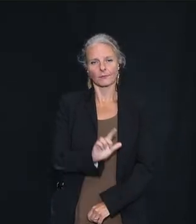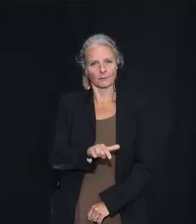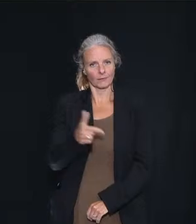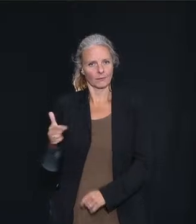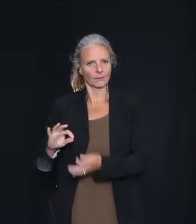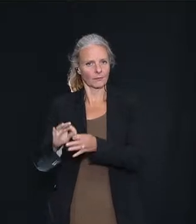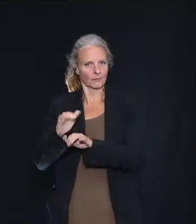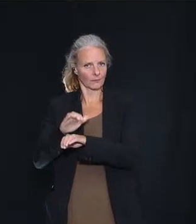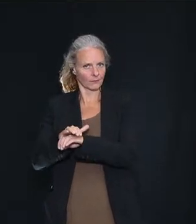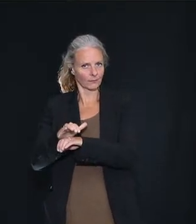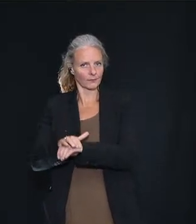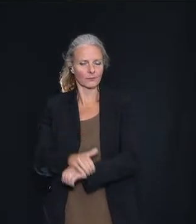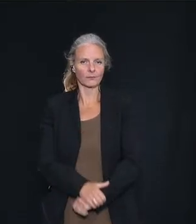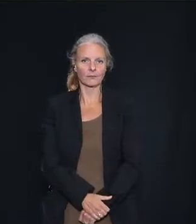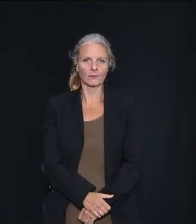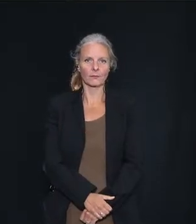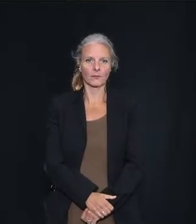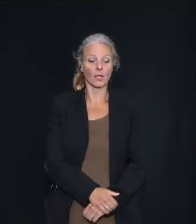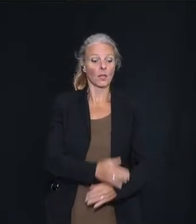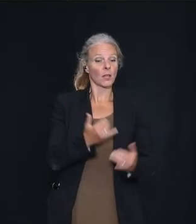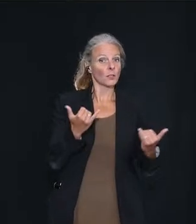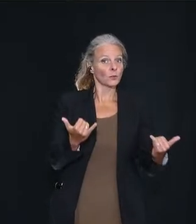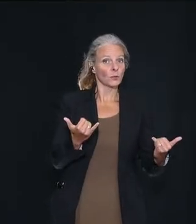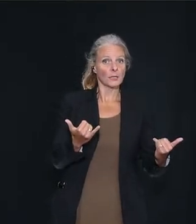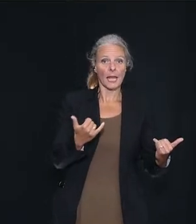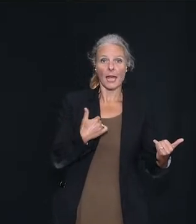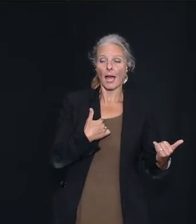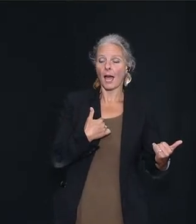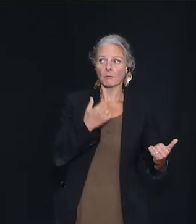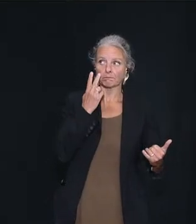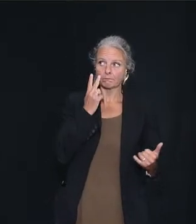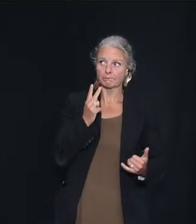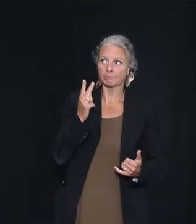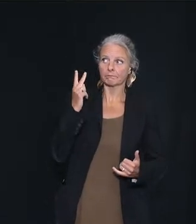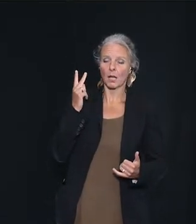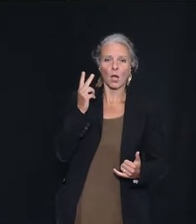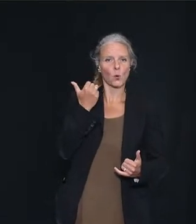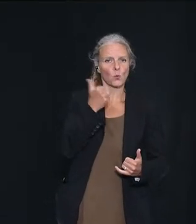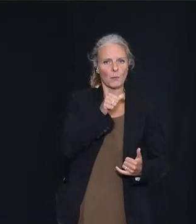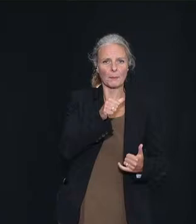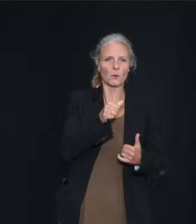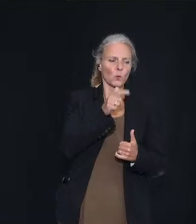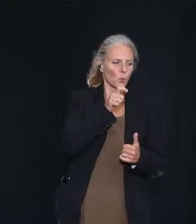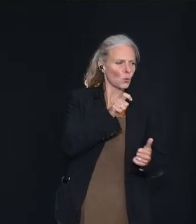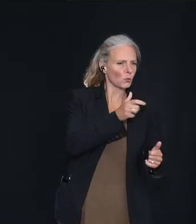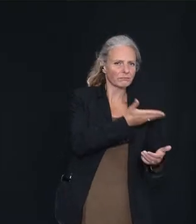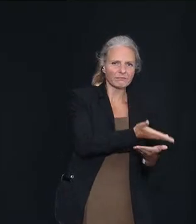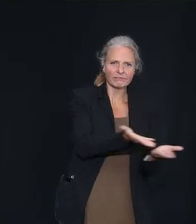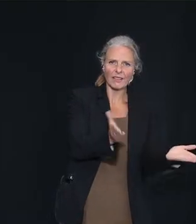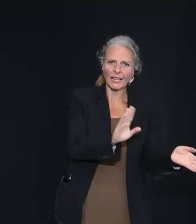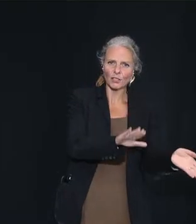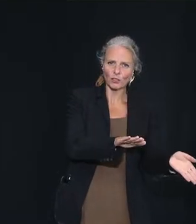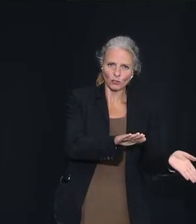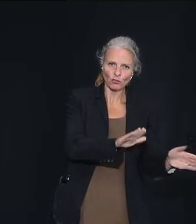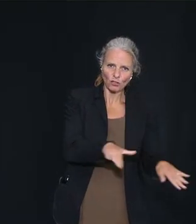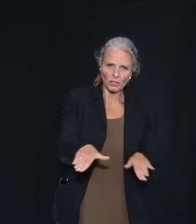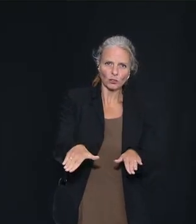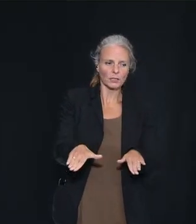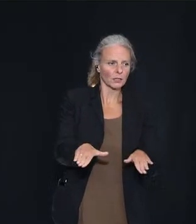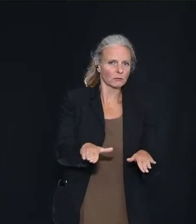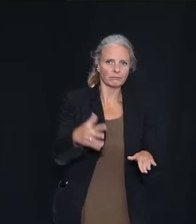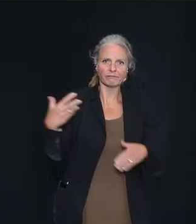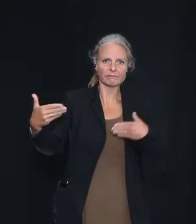Today I'd like to remember the children that has passed that did not come home, and I would like to pray for